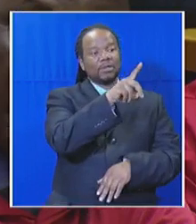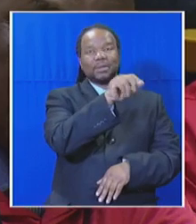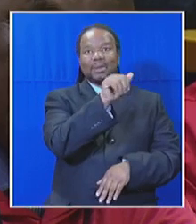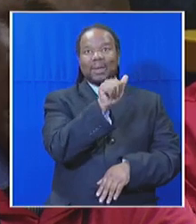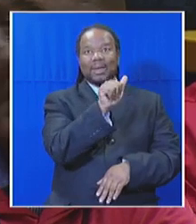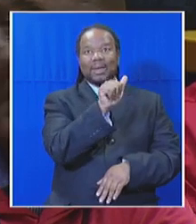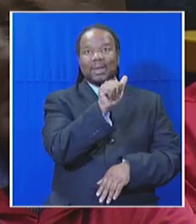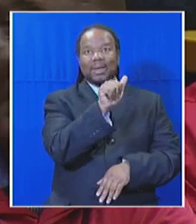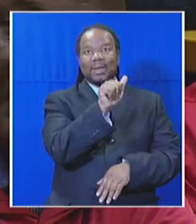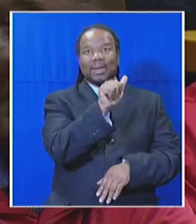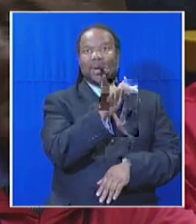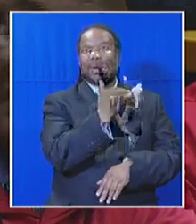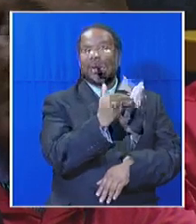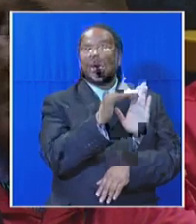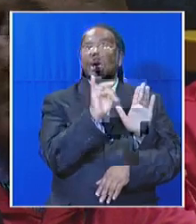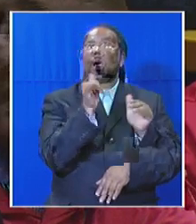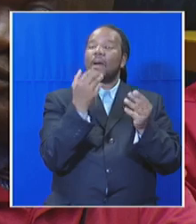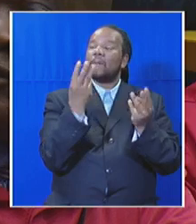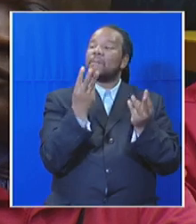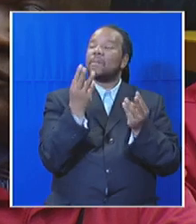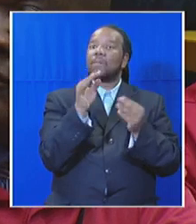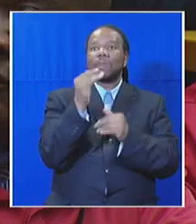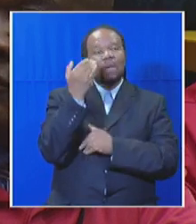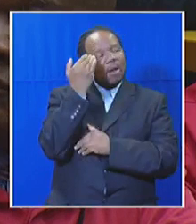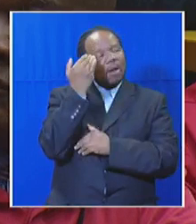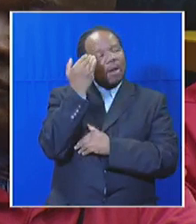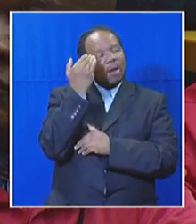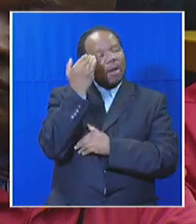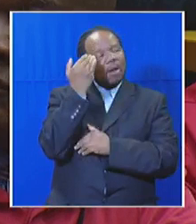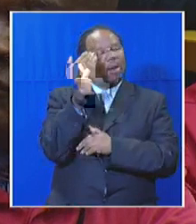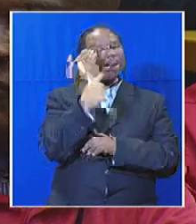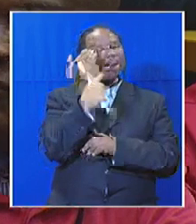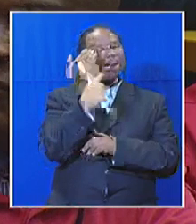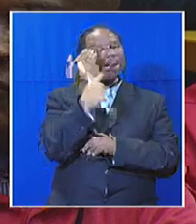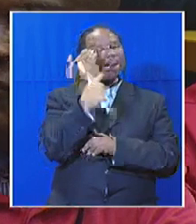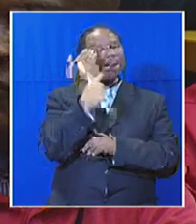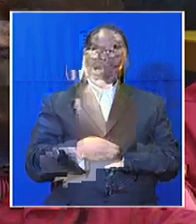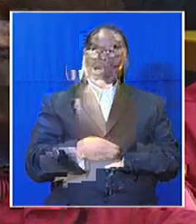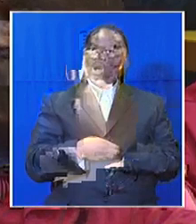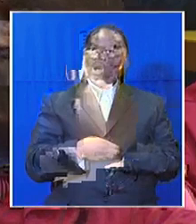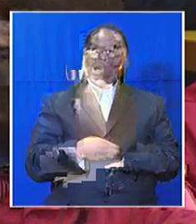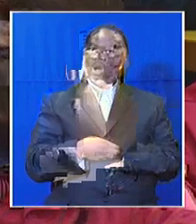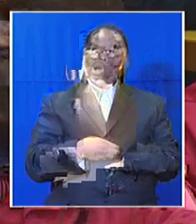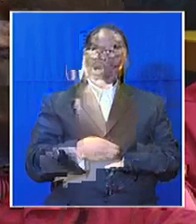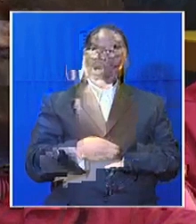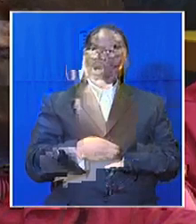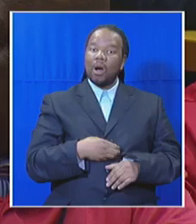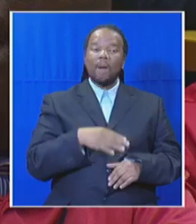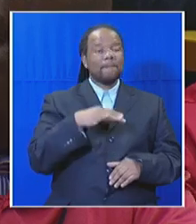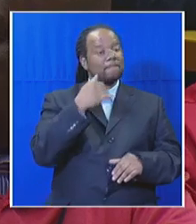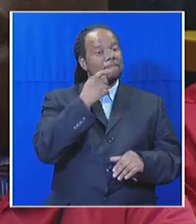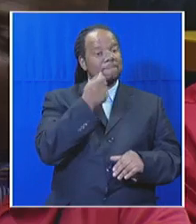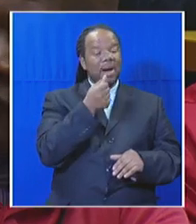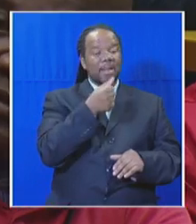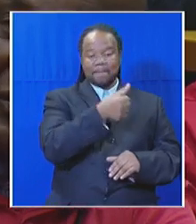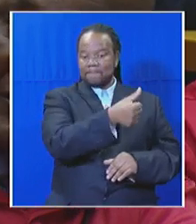that the South Africans hear President Zuma respond as to whether going to pay back the money. That is what we